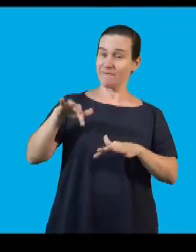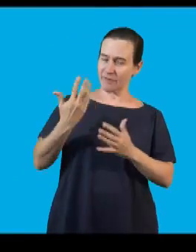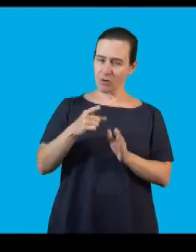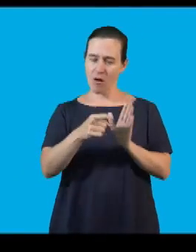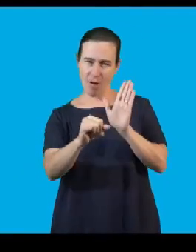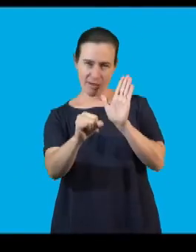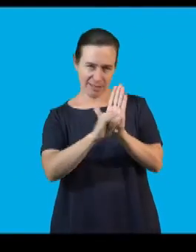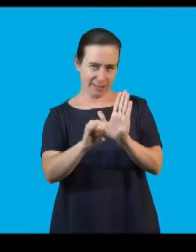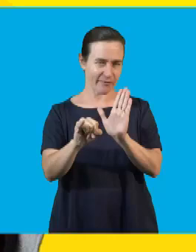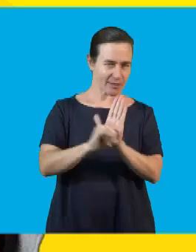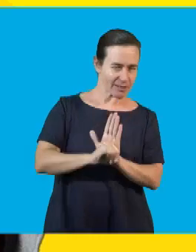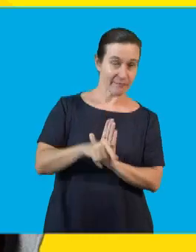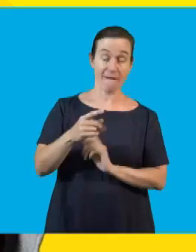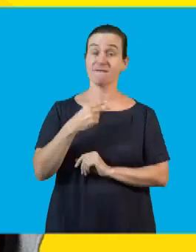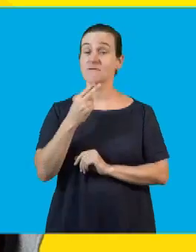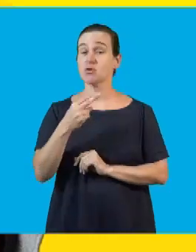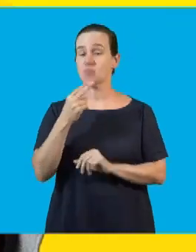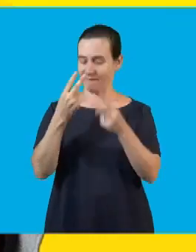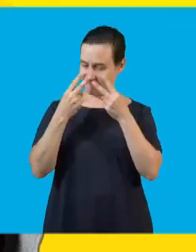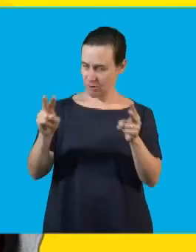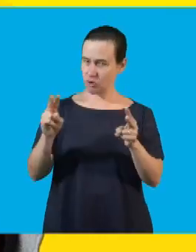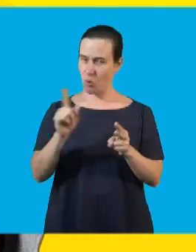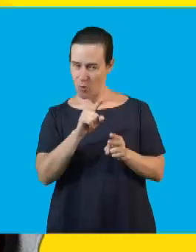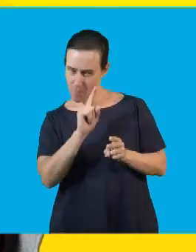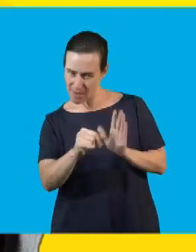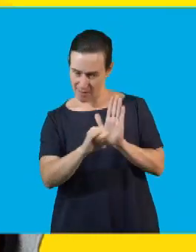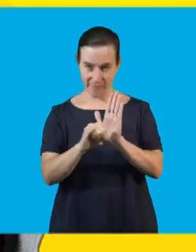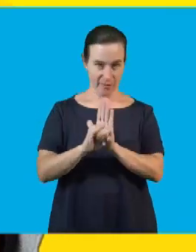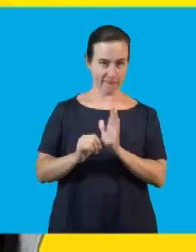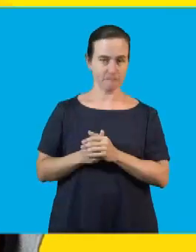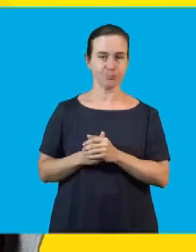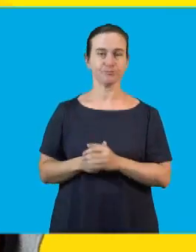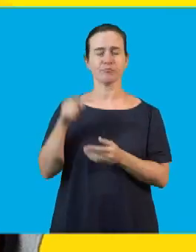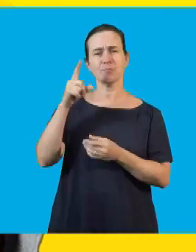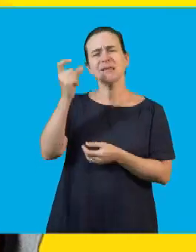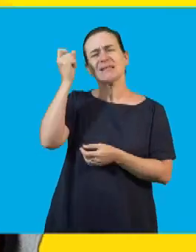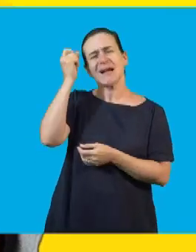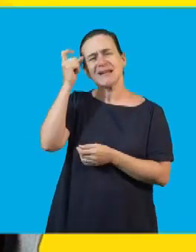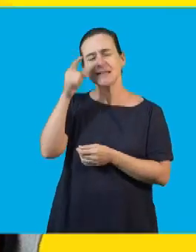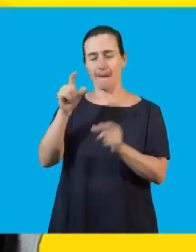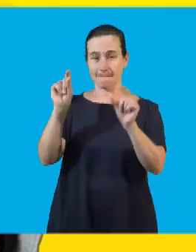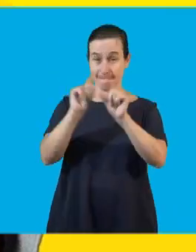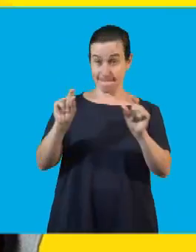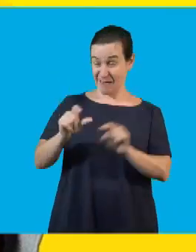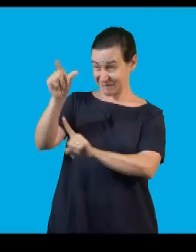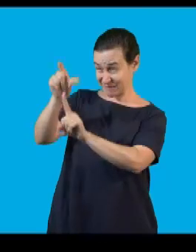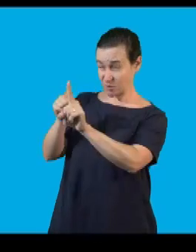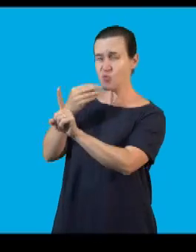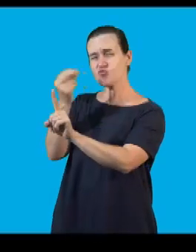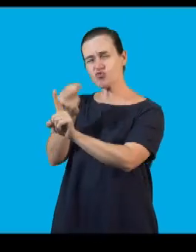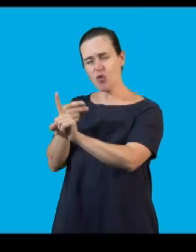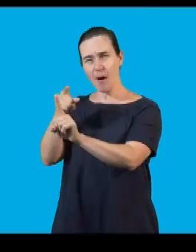distinctly identified your verbal and visual clues, right? Understand what message